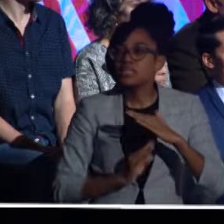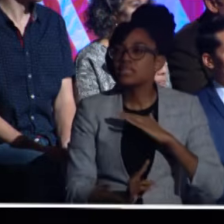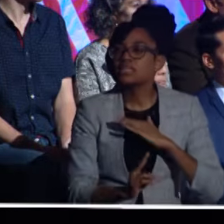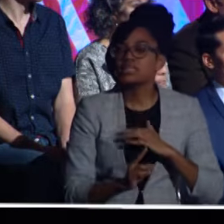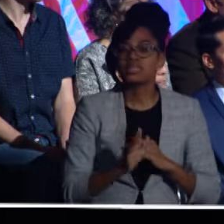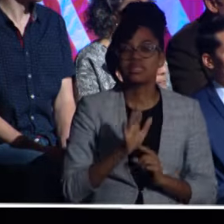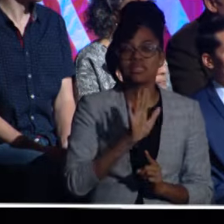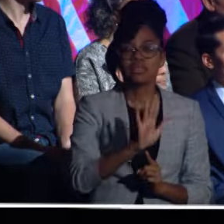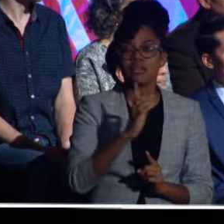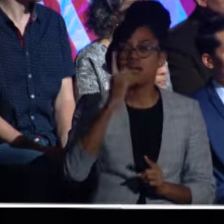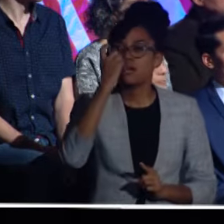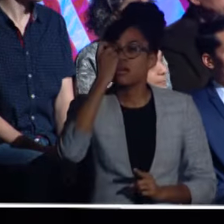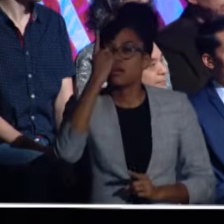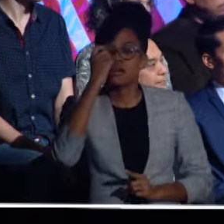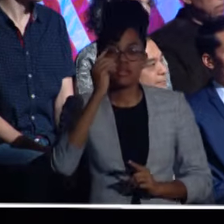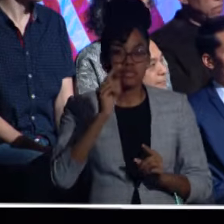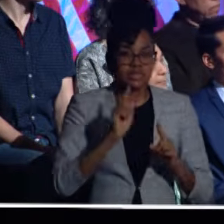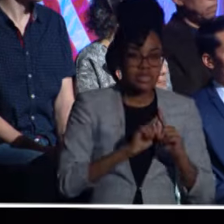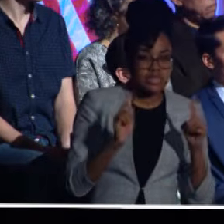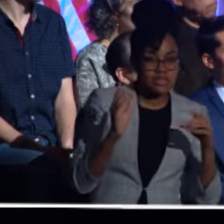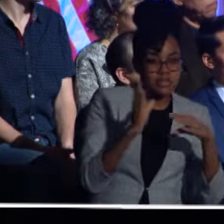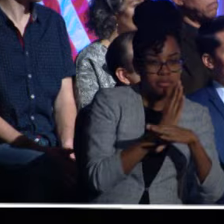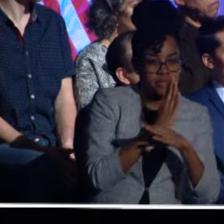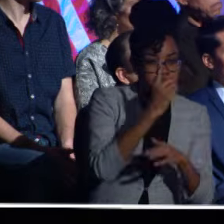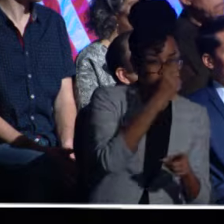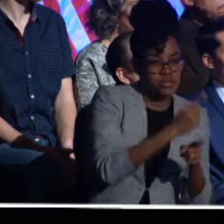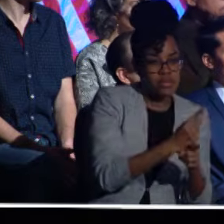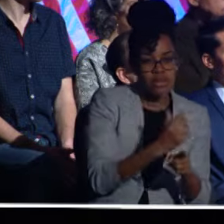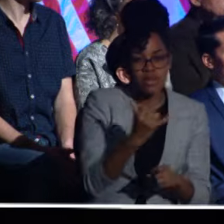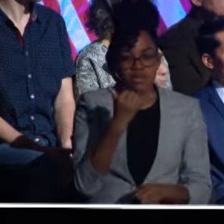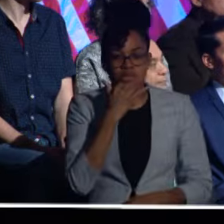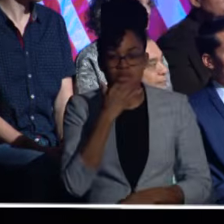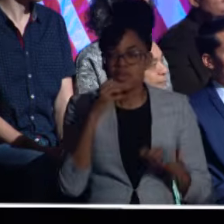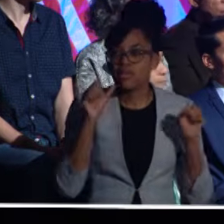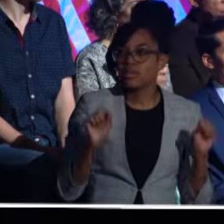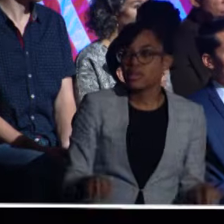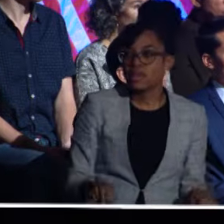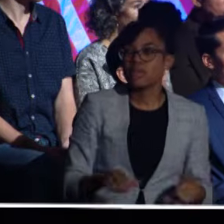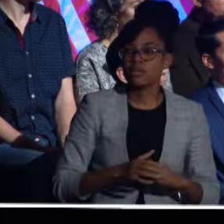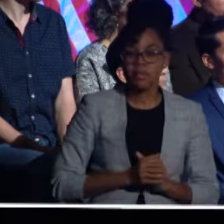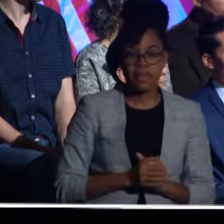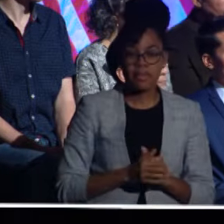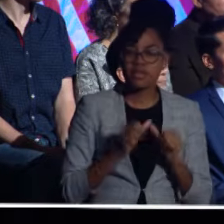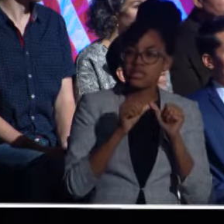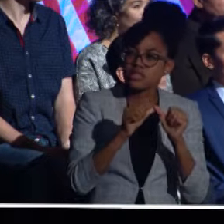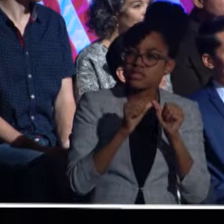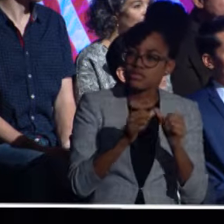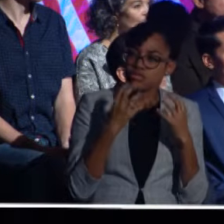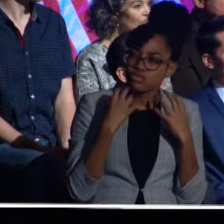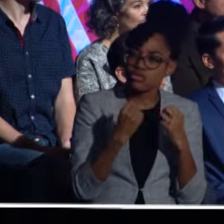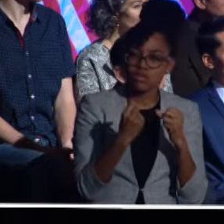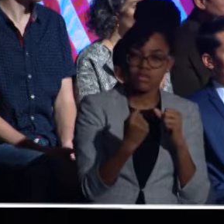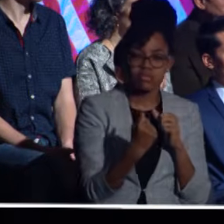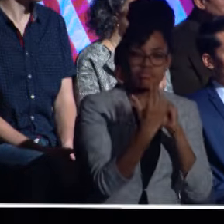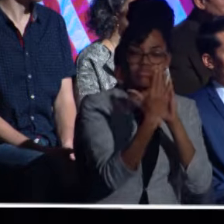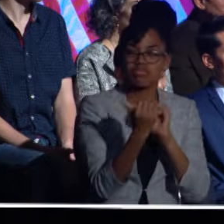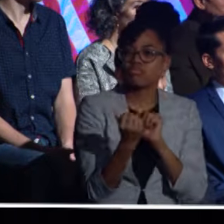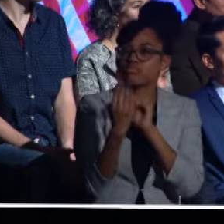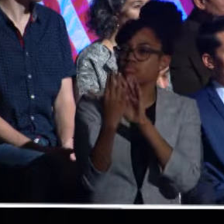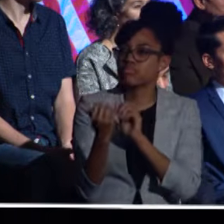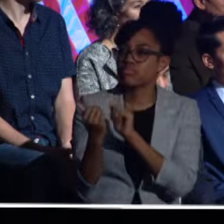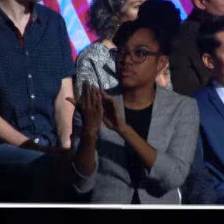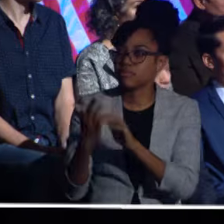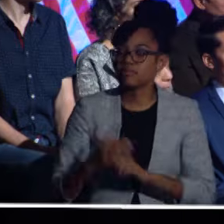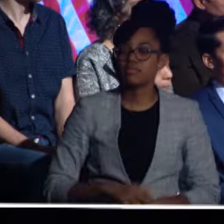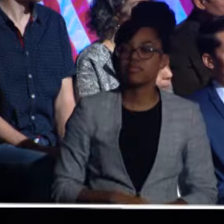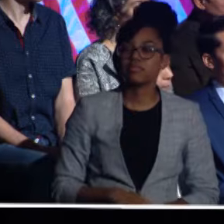for leading them to recognize themselves in the faces of those they serve. Matzmiach Yeshuot,